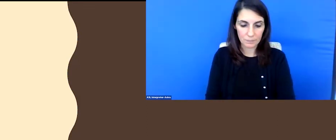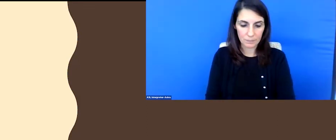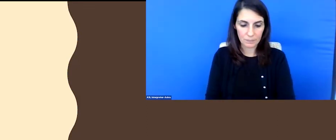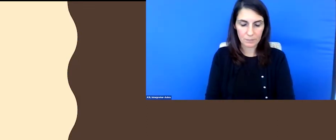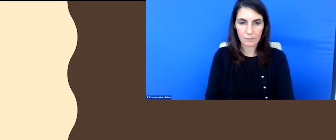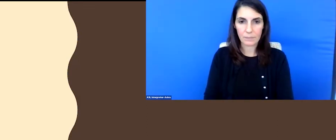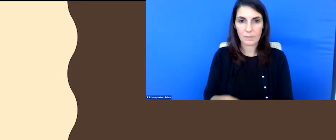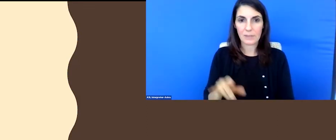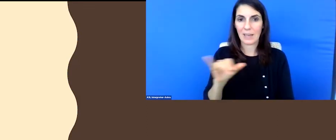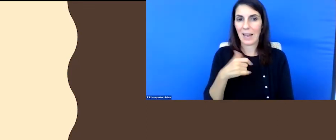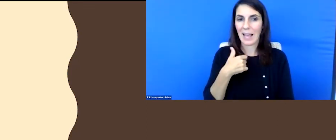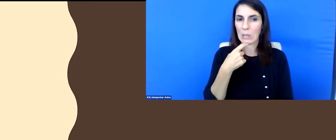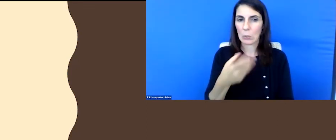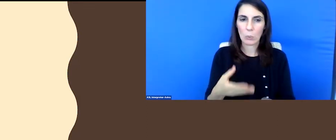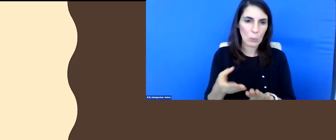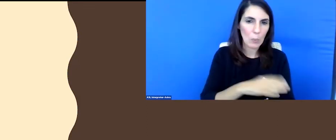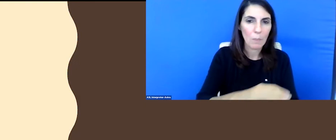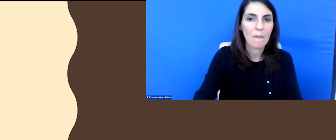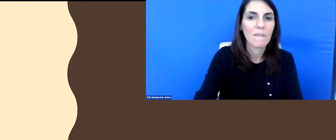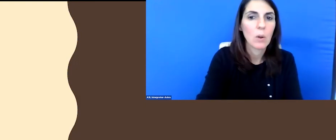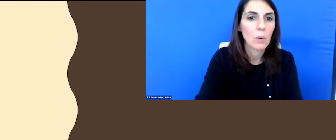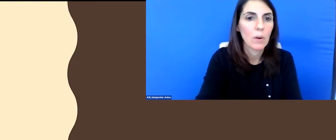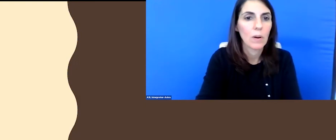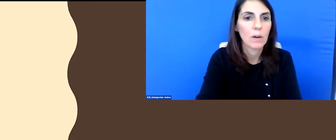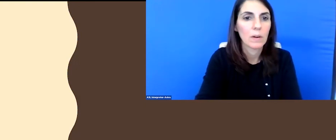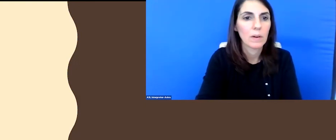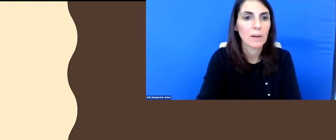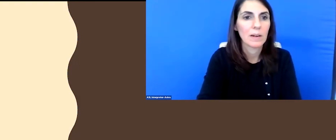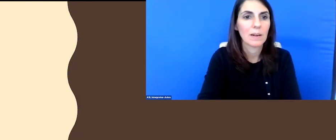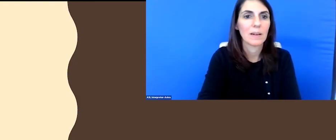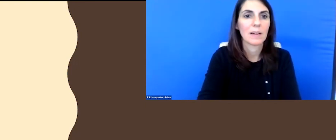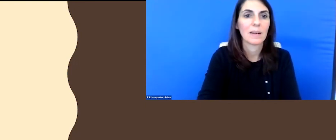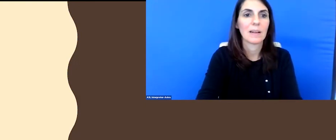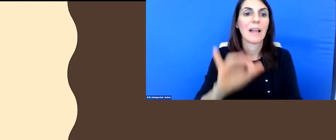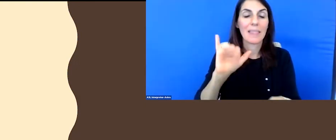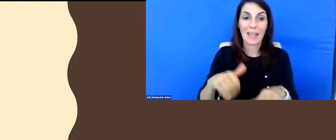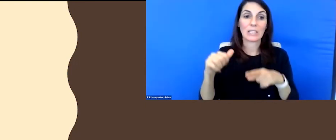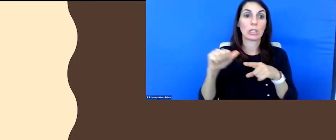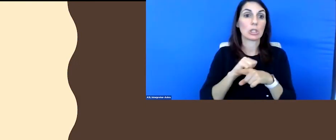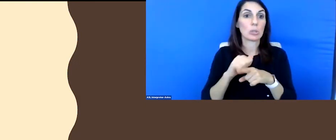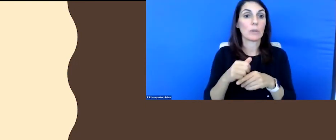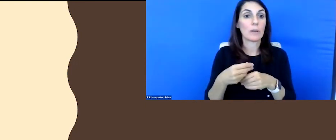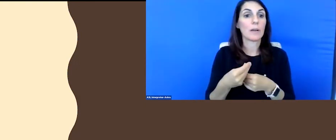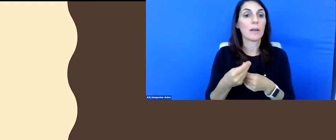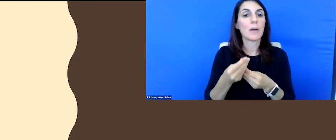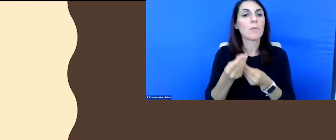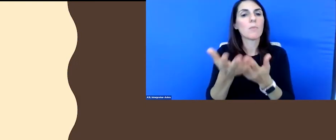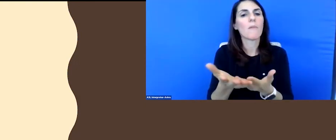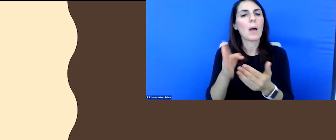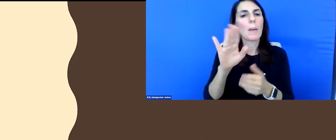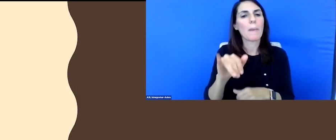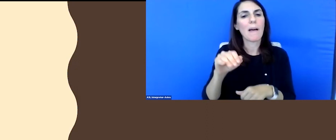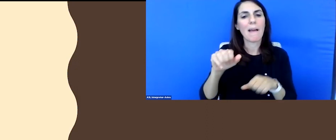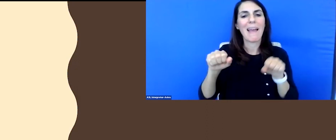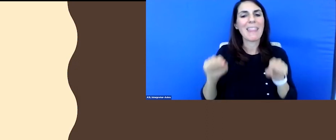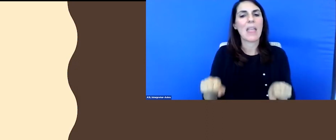As I've told you before, this is a training that was presented by the Enable Project, and there are